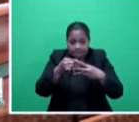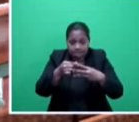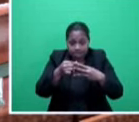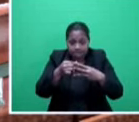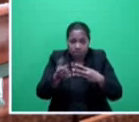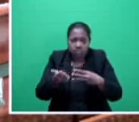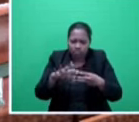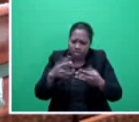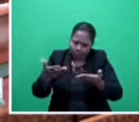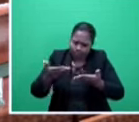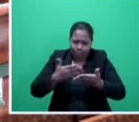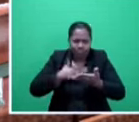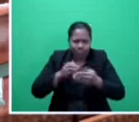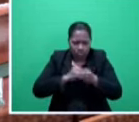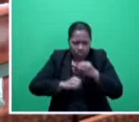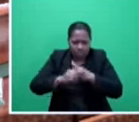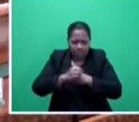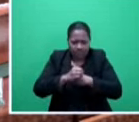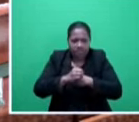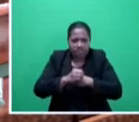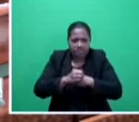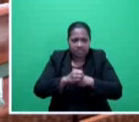submitted to my office.